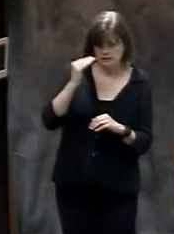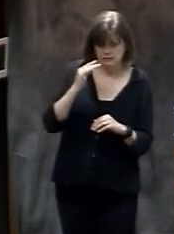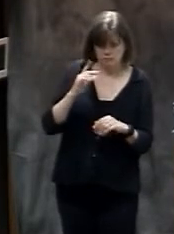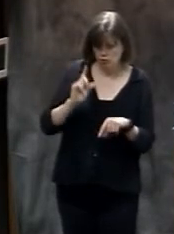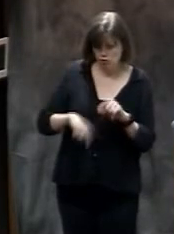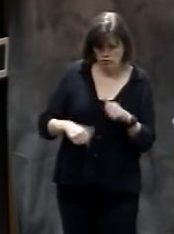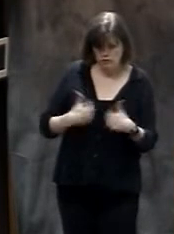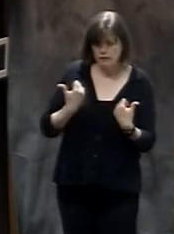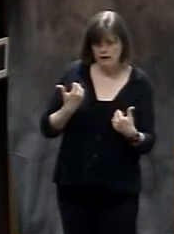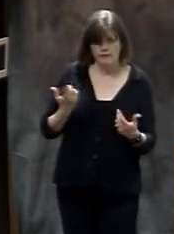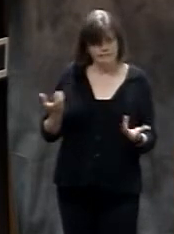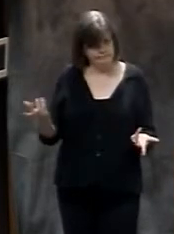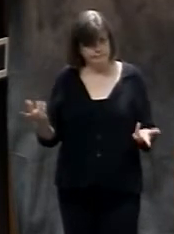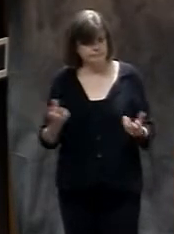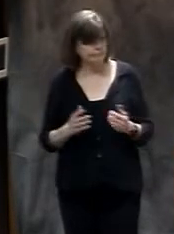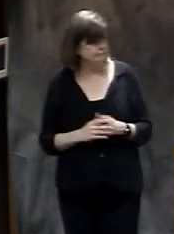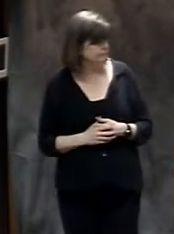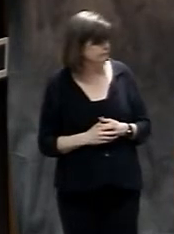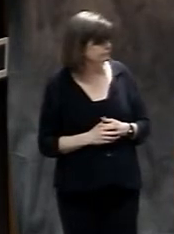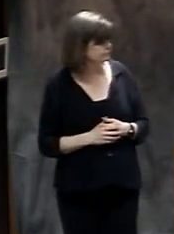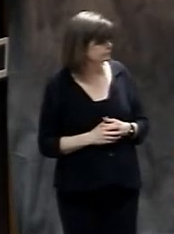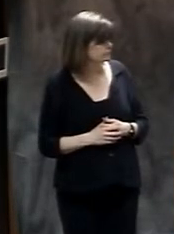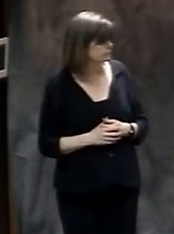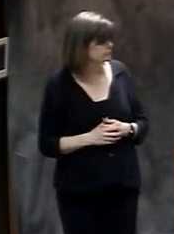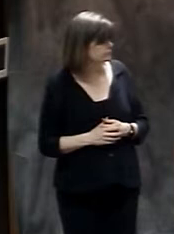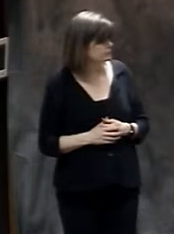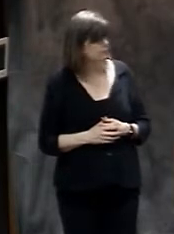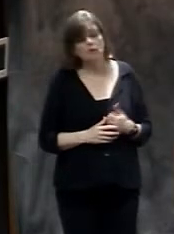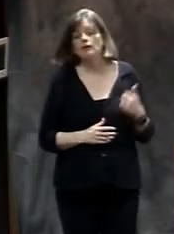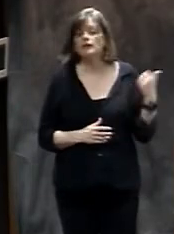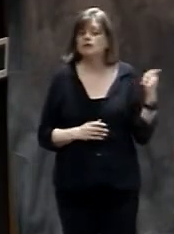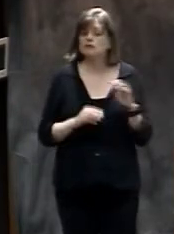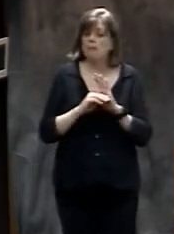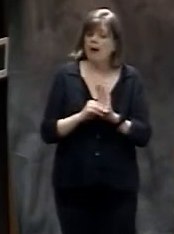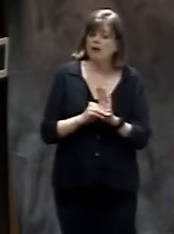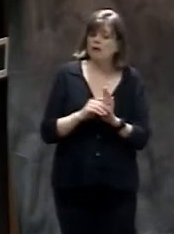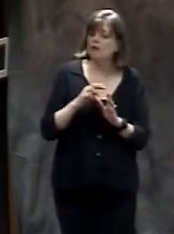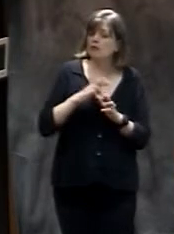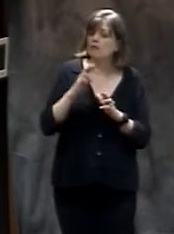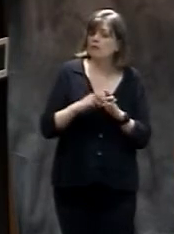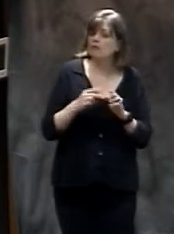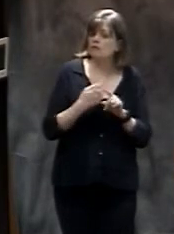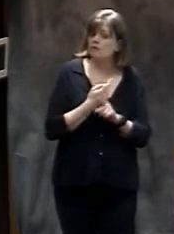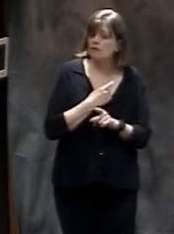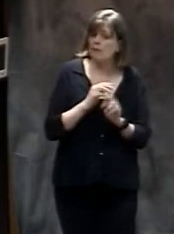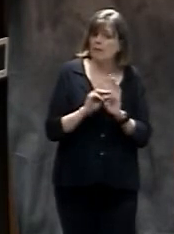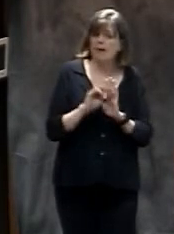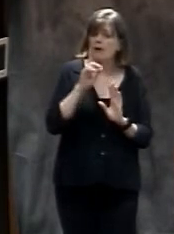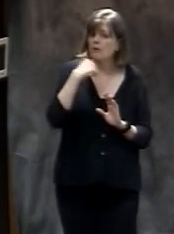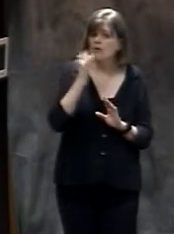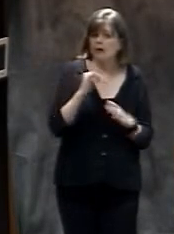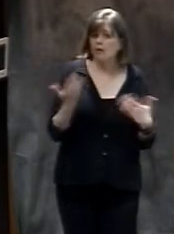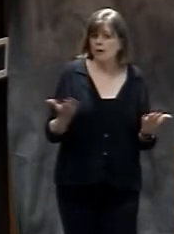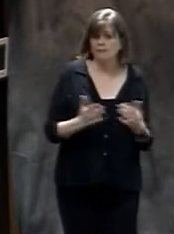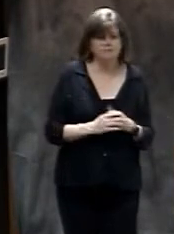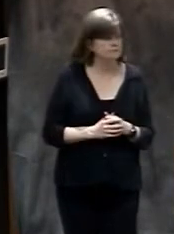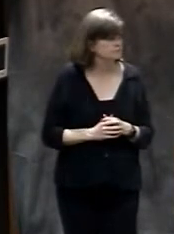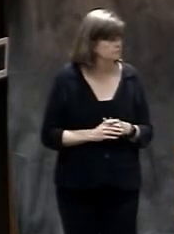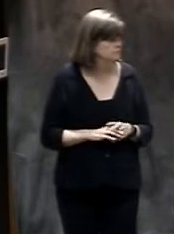Okay, so there was a model. What do results from a model look like? These are the results of